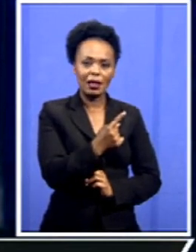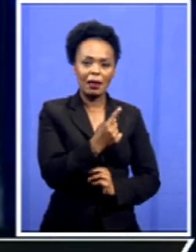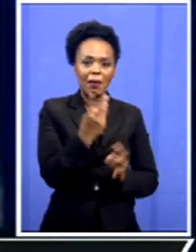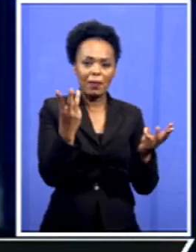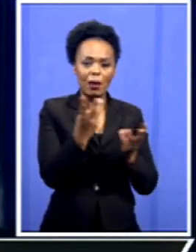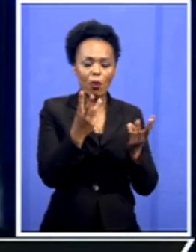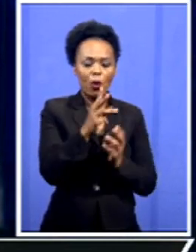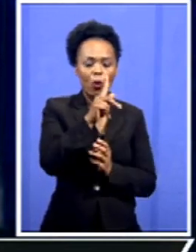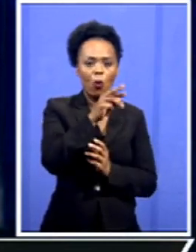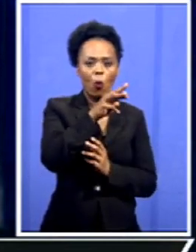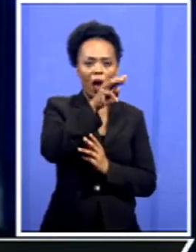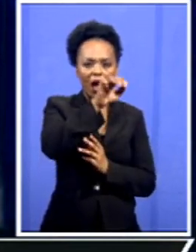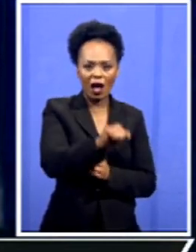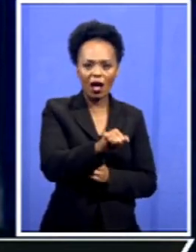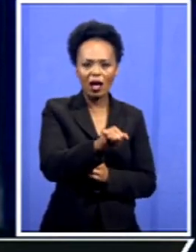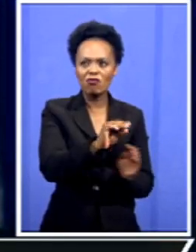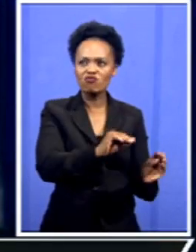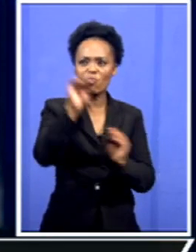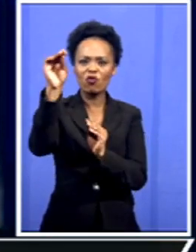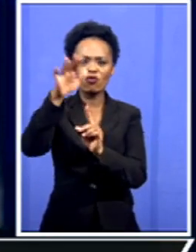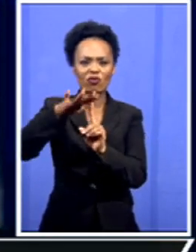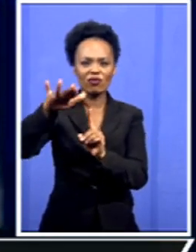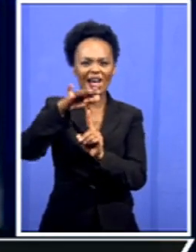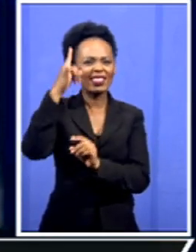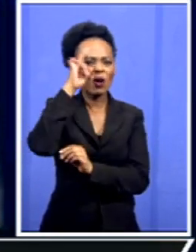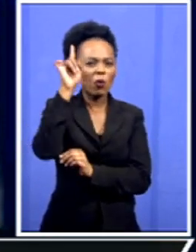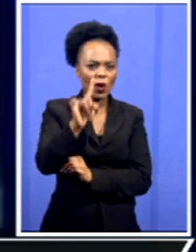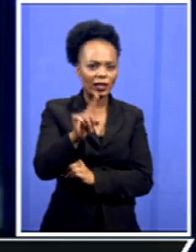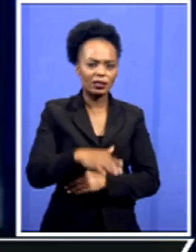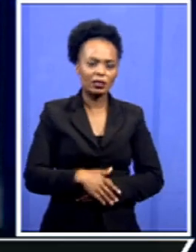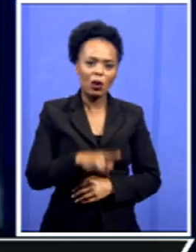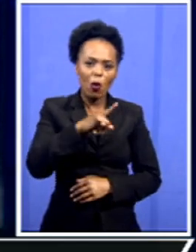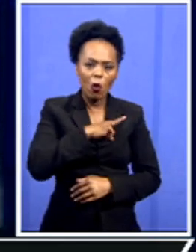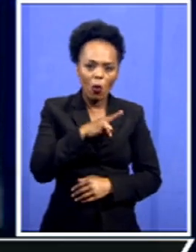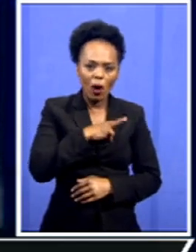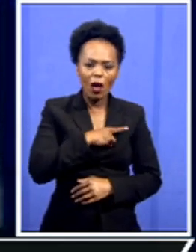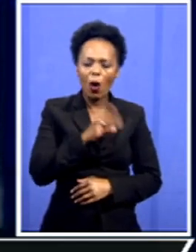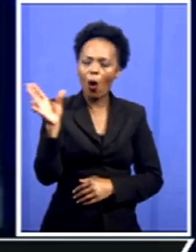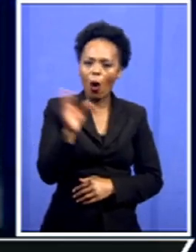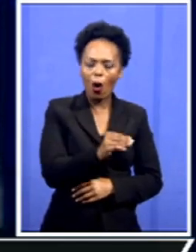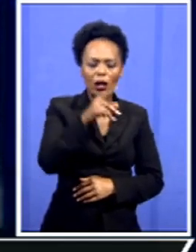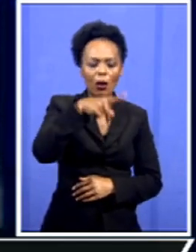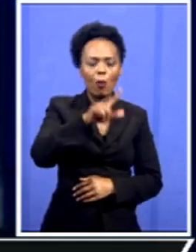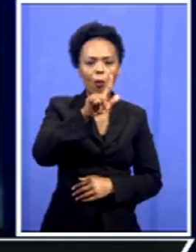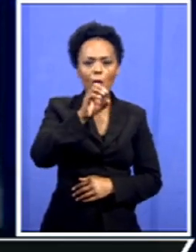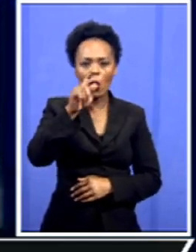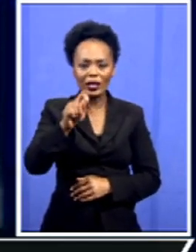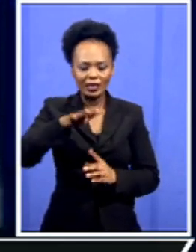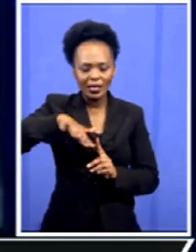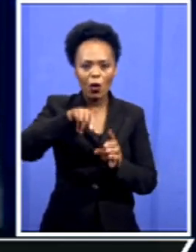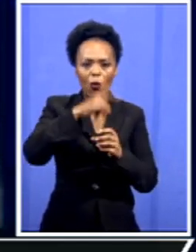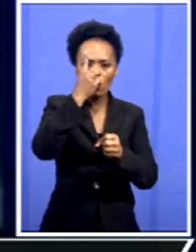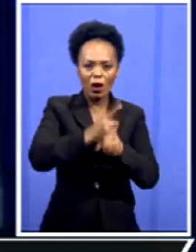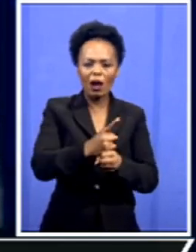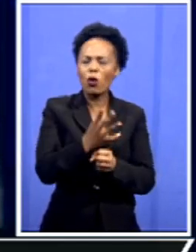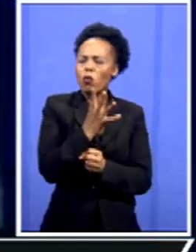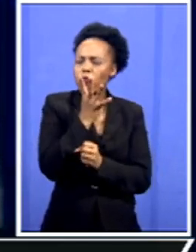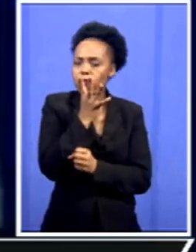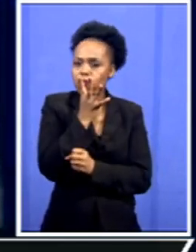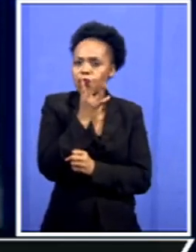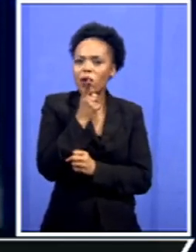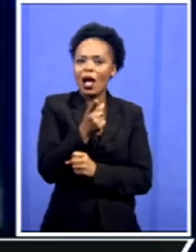square, what they were thinking. Because all the here in Gauteng, there is so many squares, and